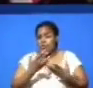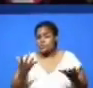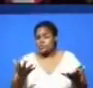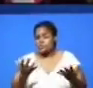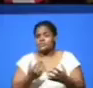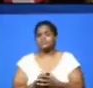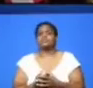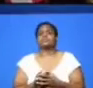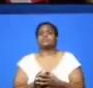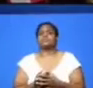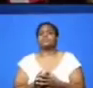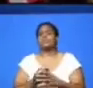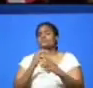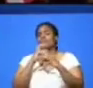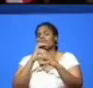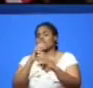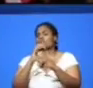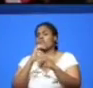trumpet